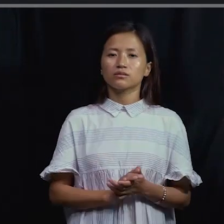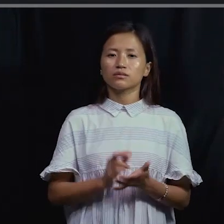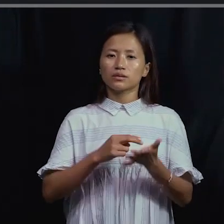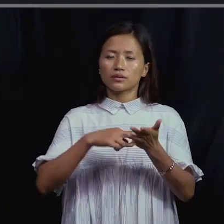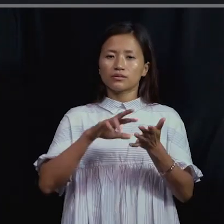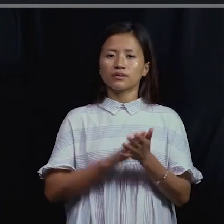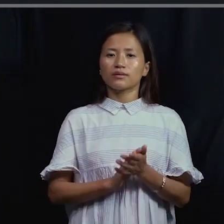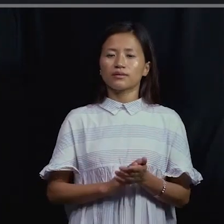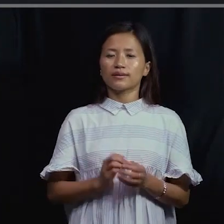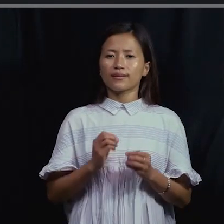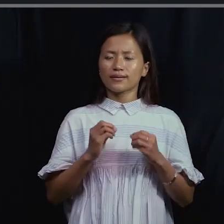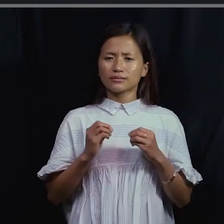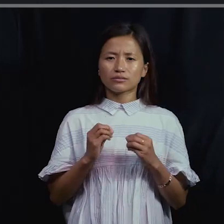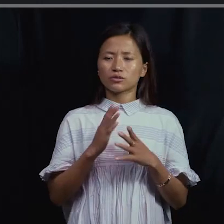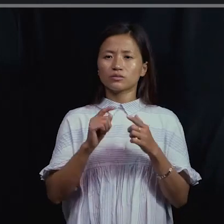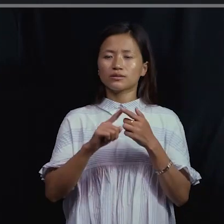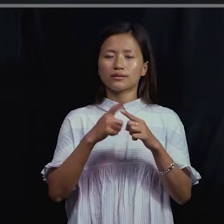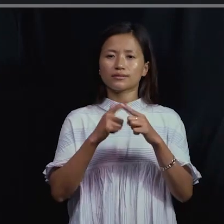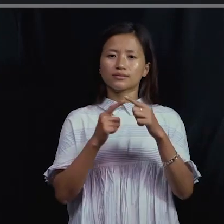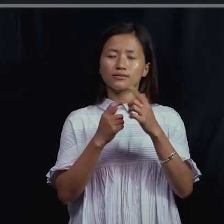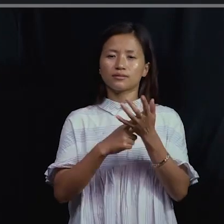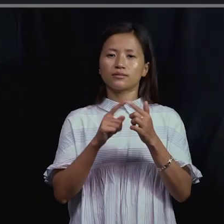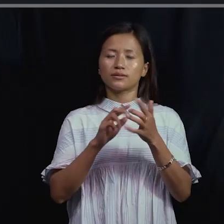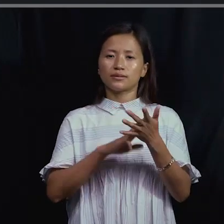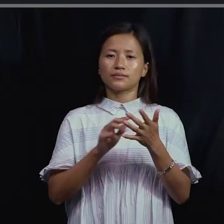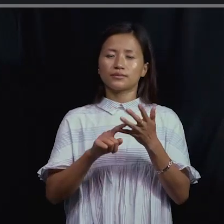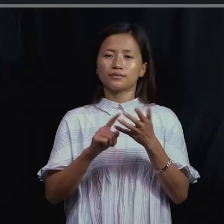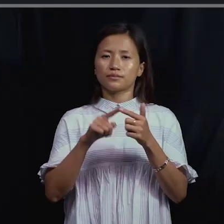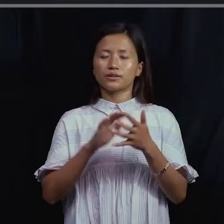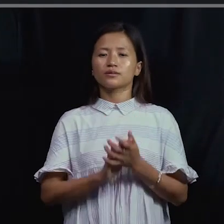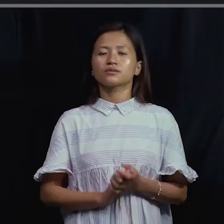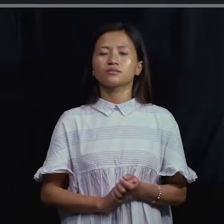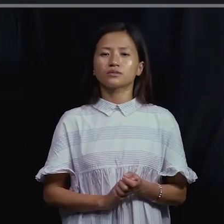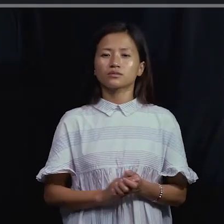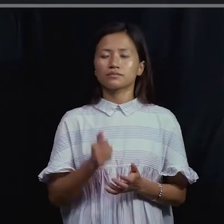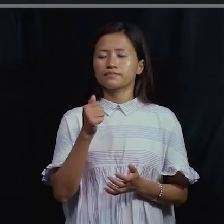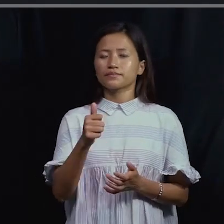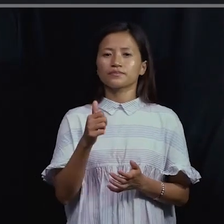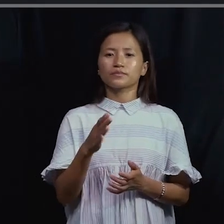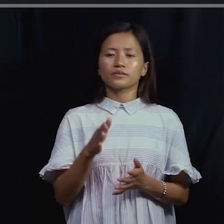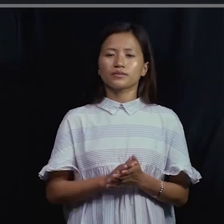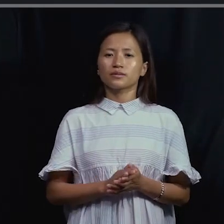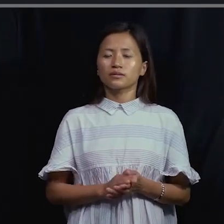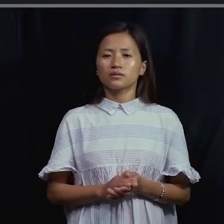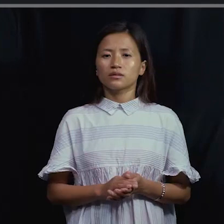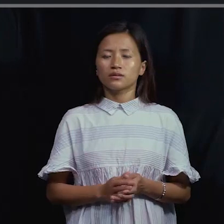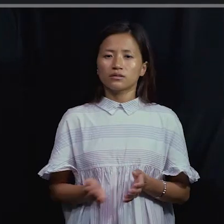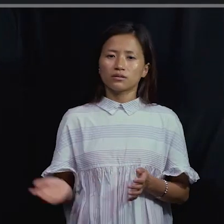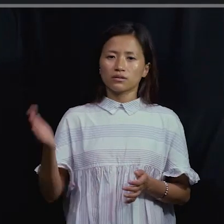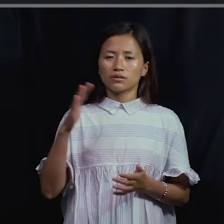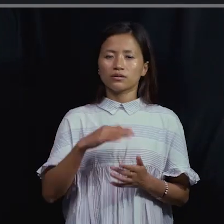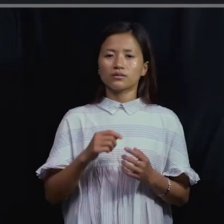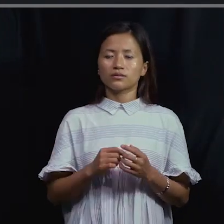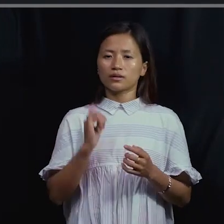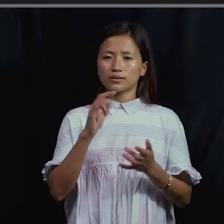but extreme is not good, okay? So that is emotional development in the adolescent. Now, let us come into